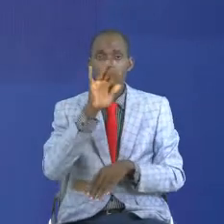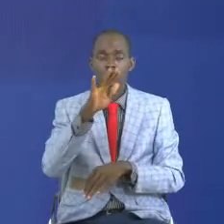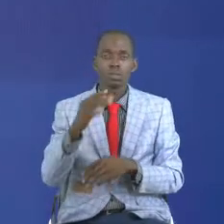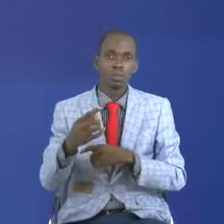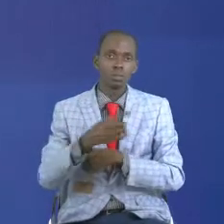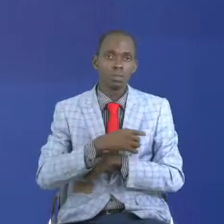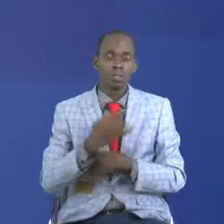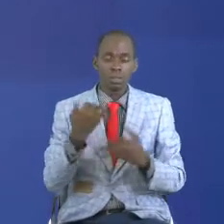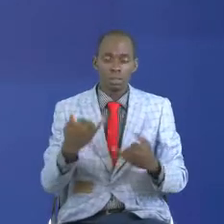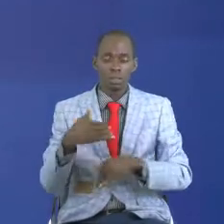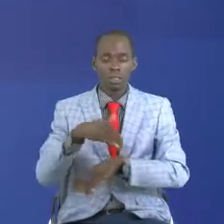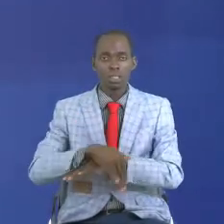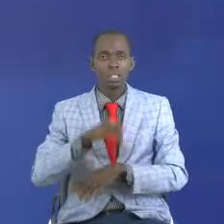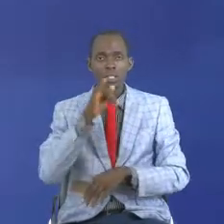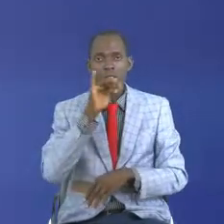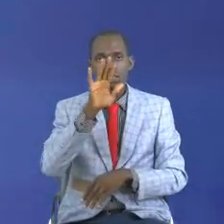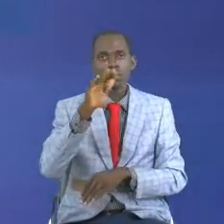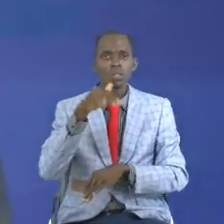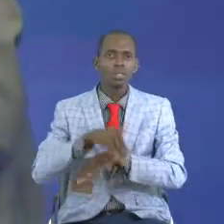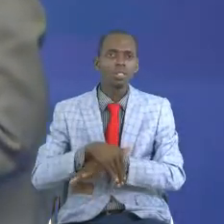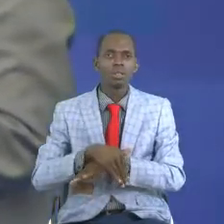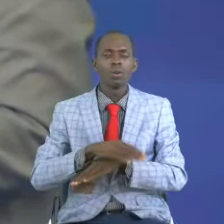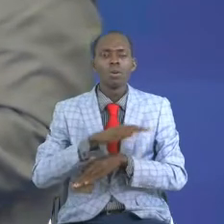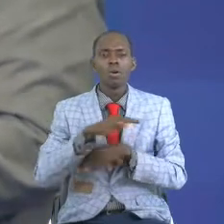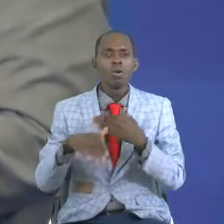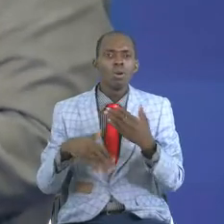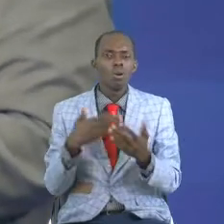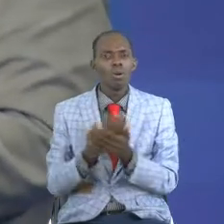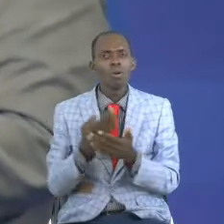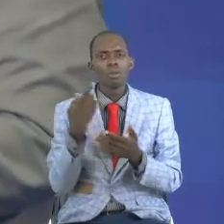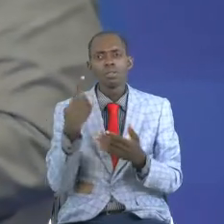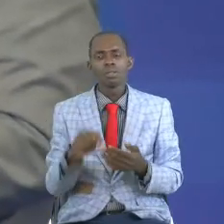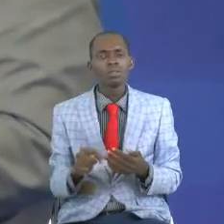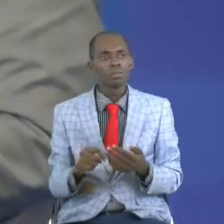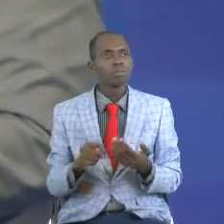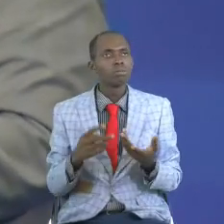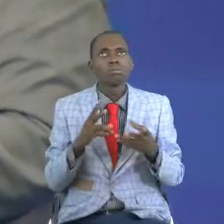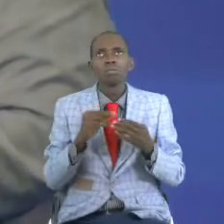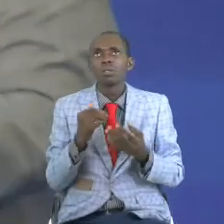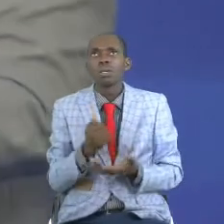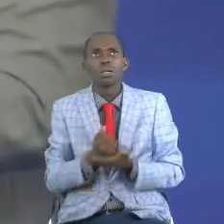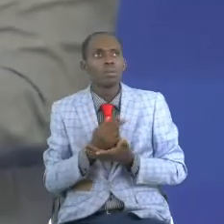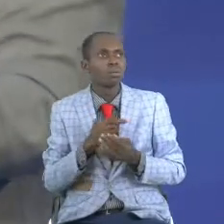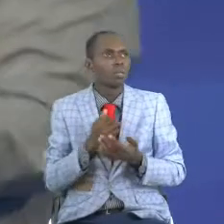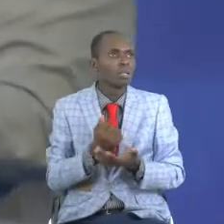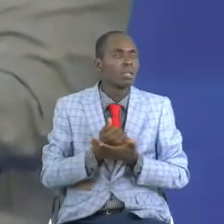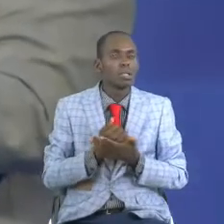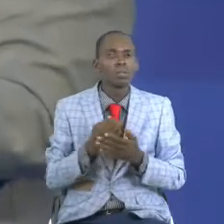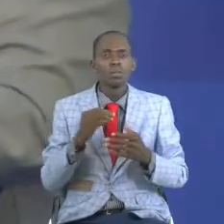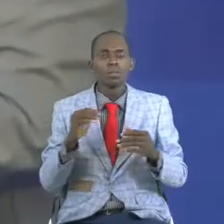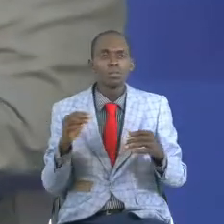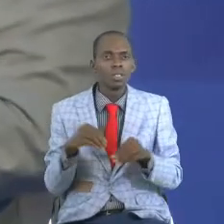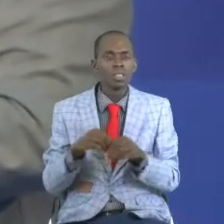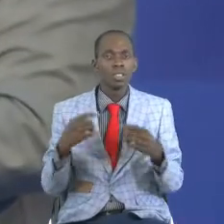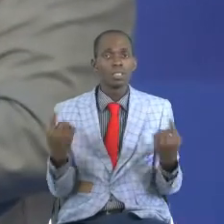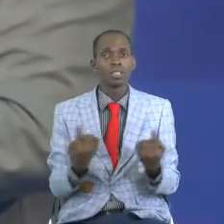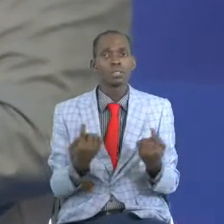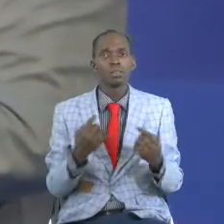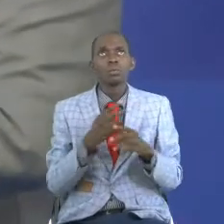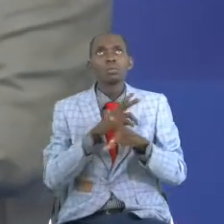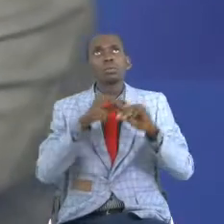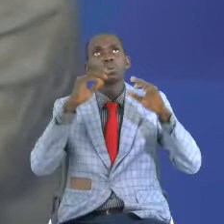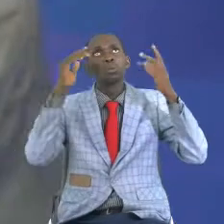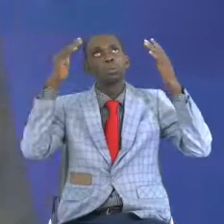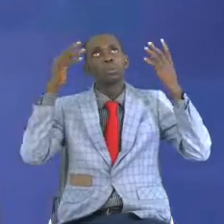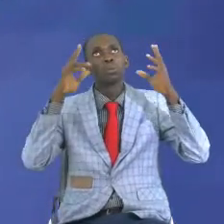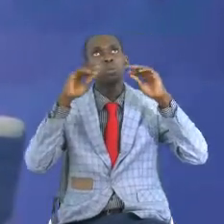night. All the helplessness in sin, all the hopelessness in